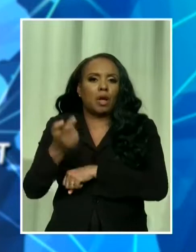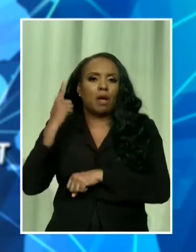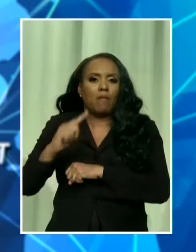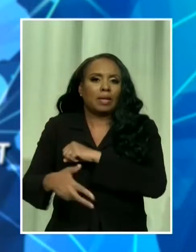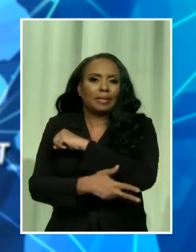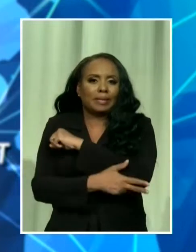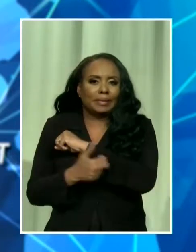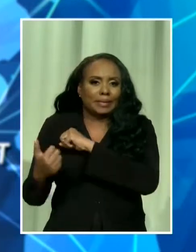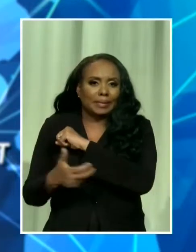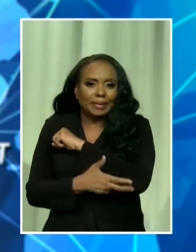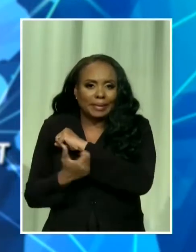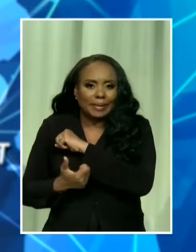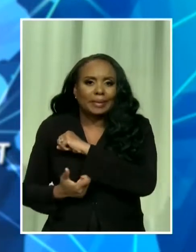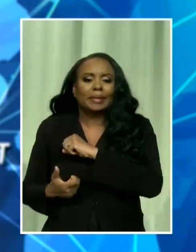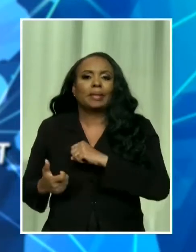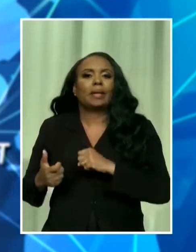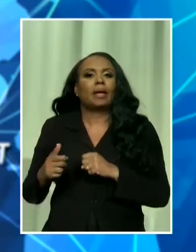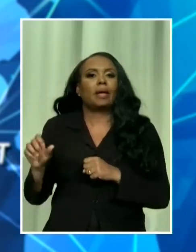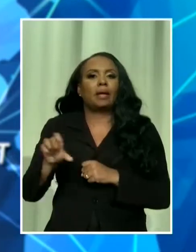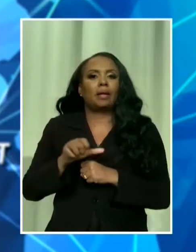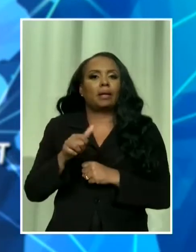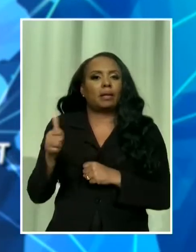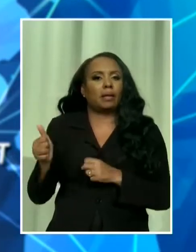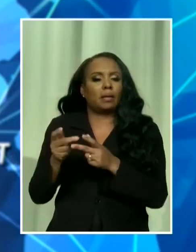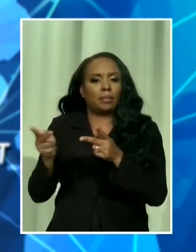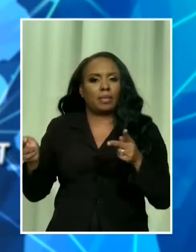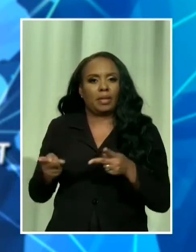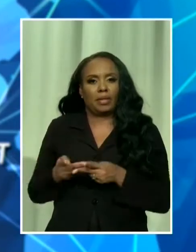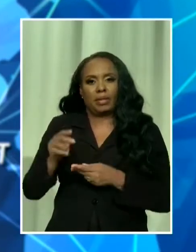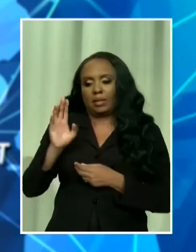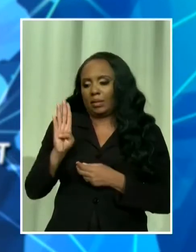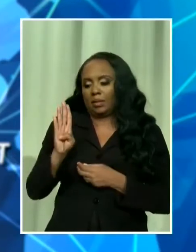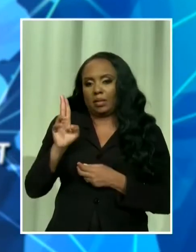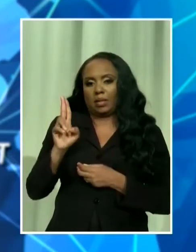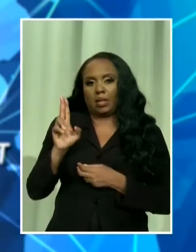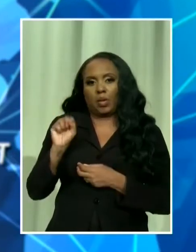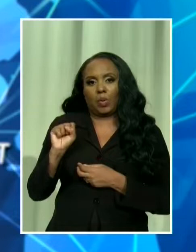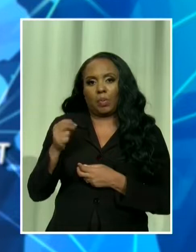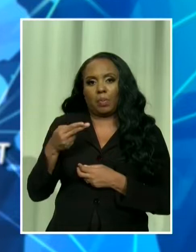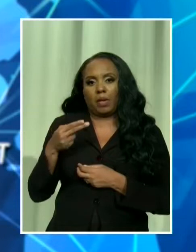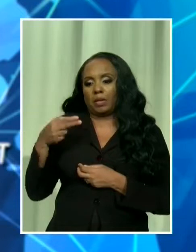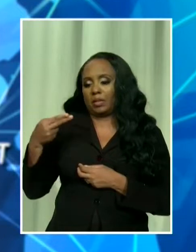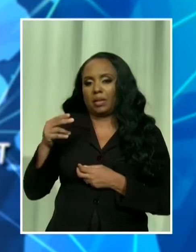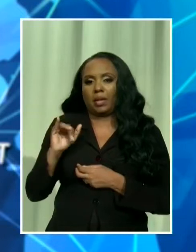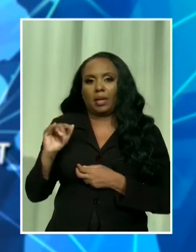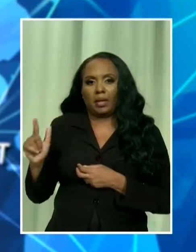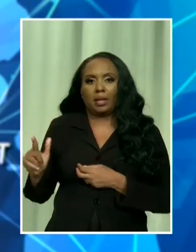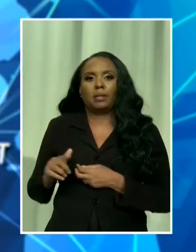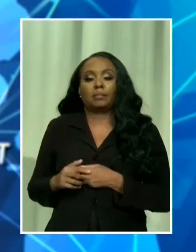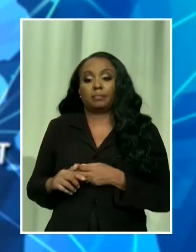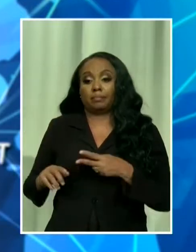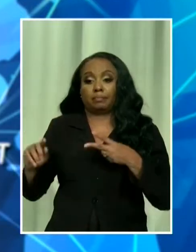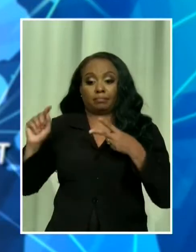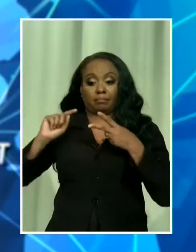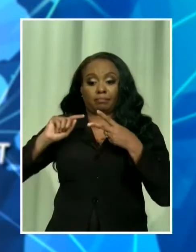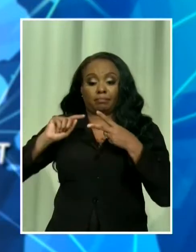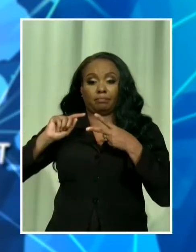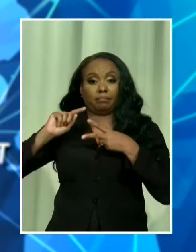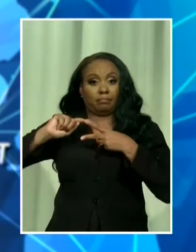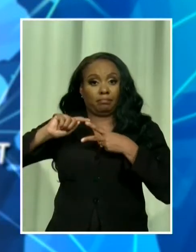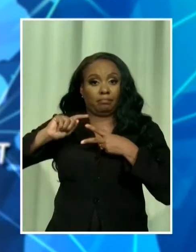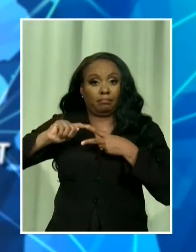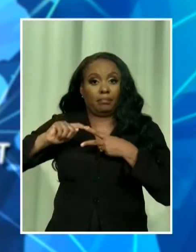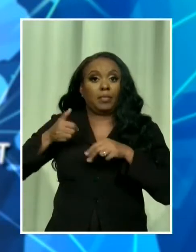case of theft on the same date, also occurring at Bush Hill in St. Michael. Eversley has been charged separately for a case of theft of motor car